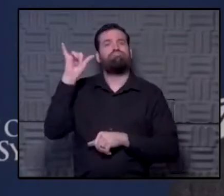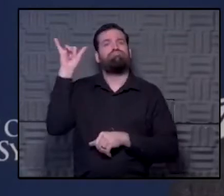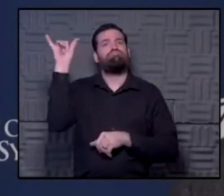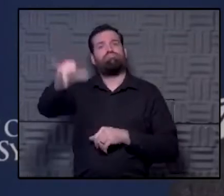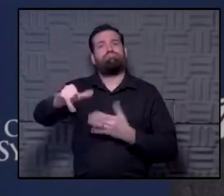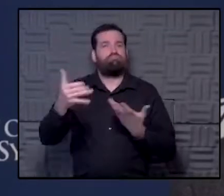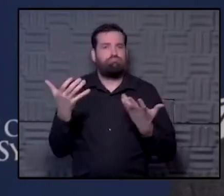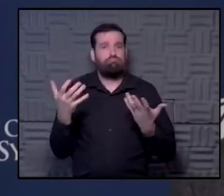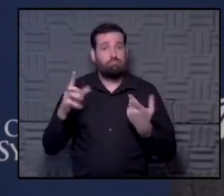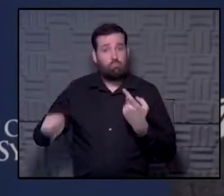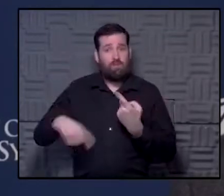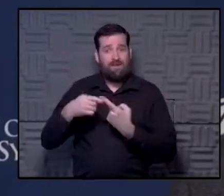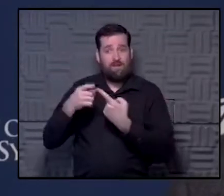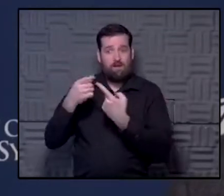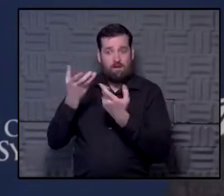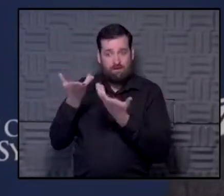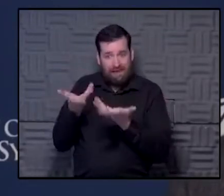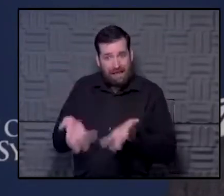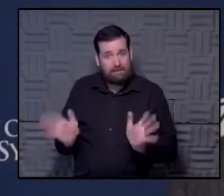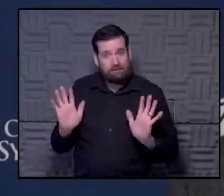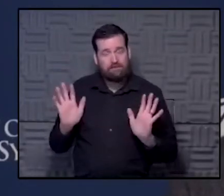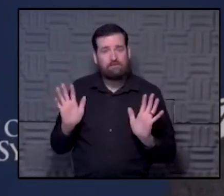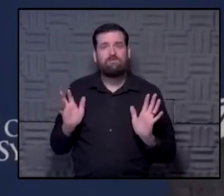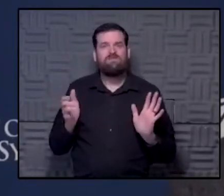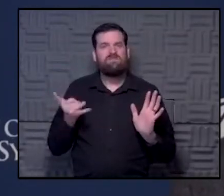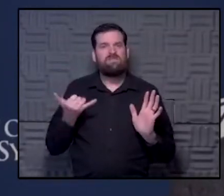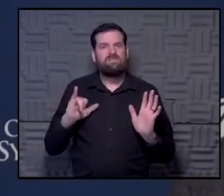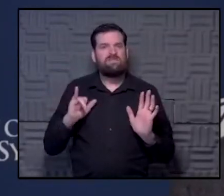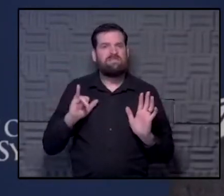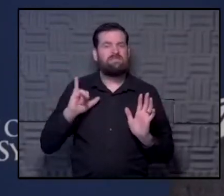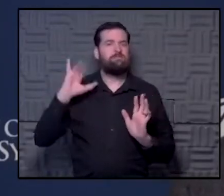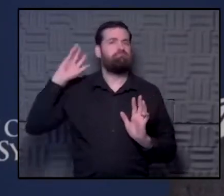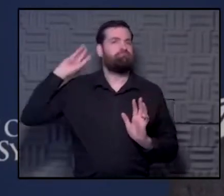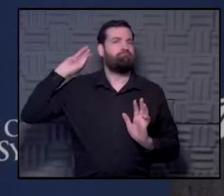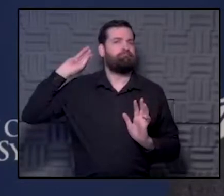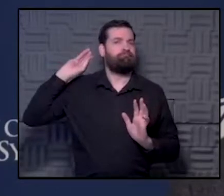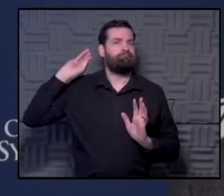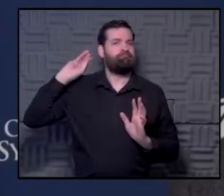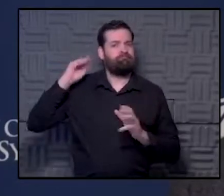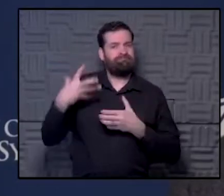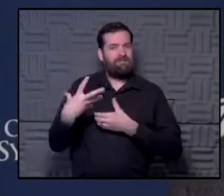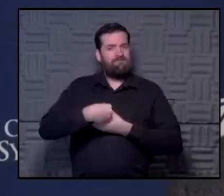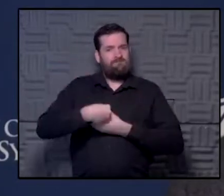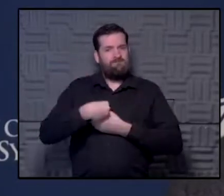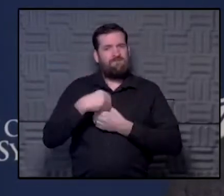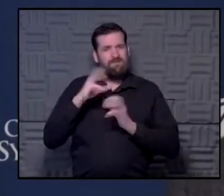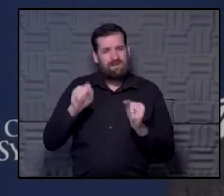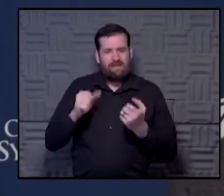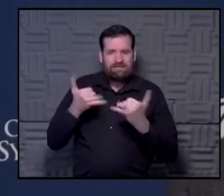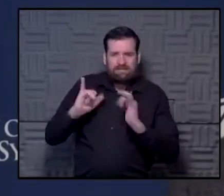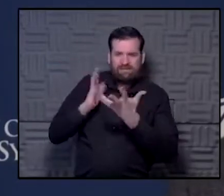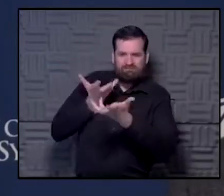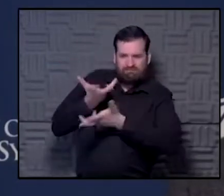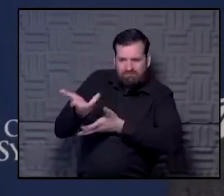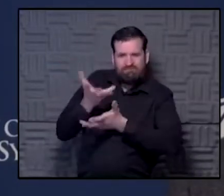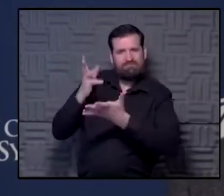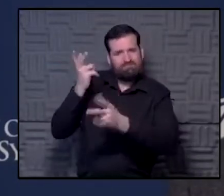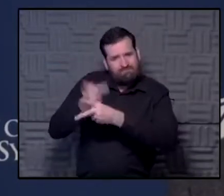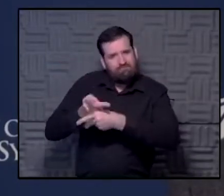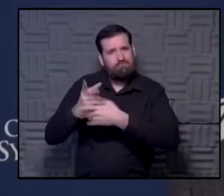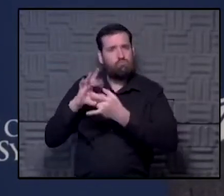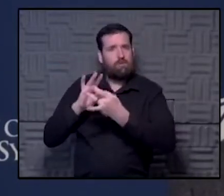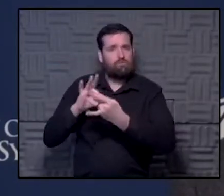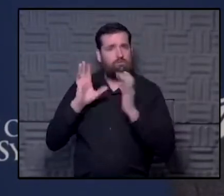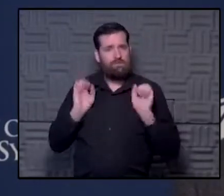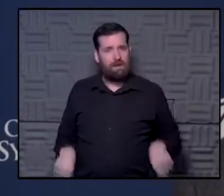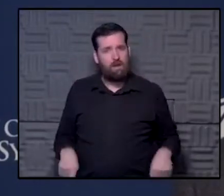And when it ends, you're still going to hear their voice. You're still going to have them, and you can still go to them and maintain that relationship. I